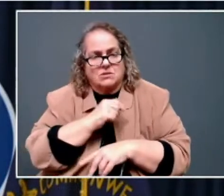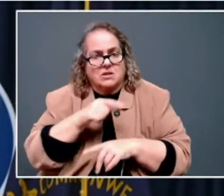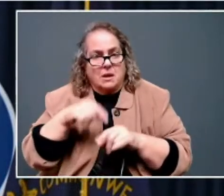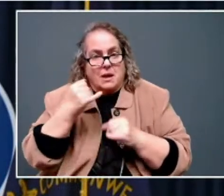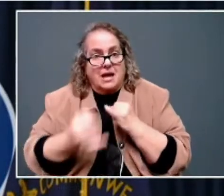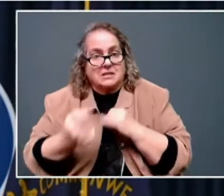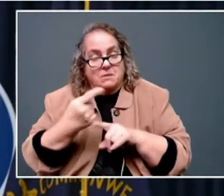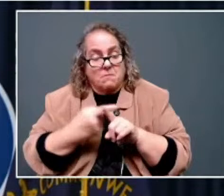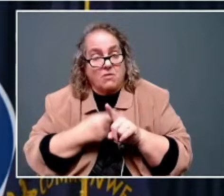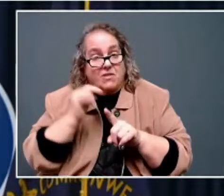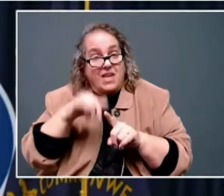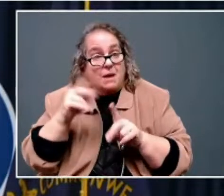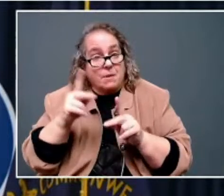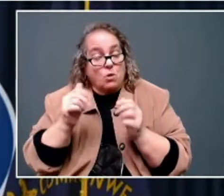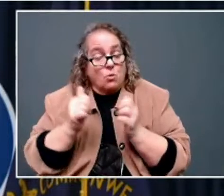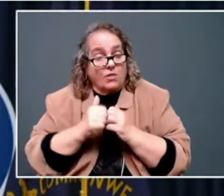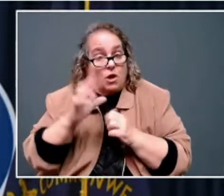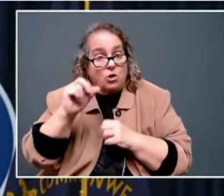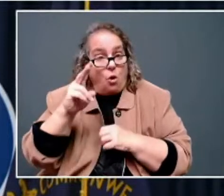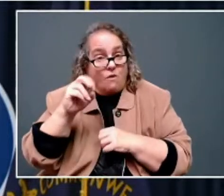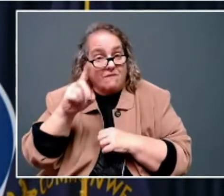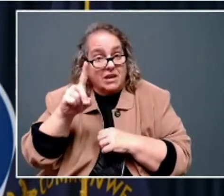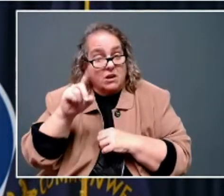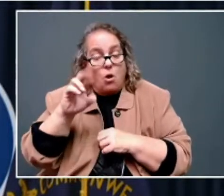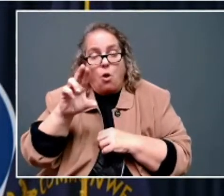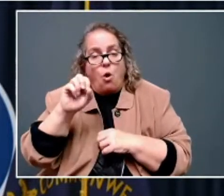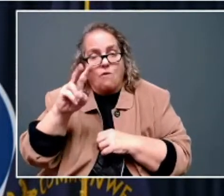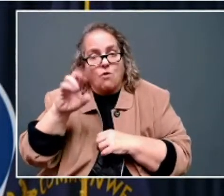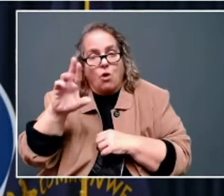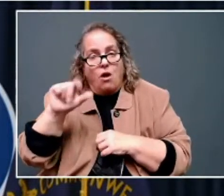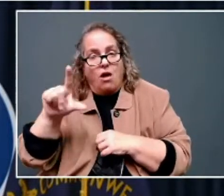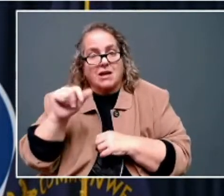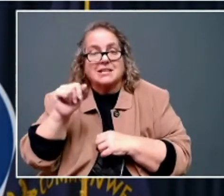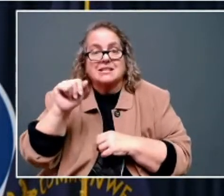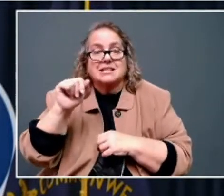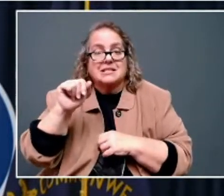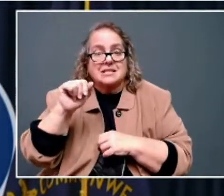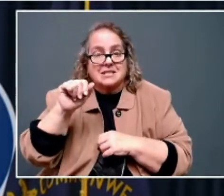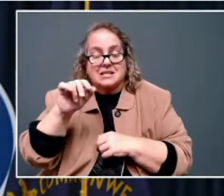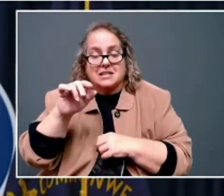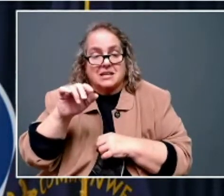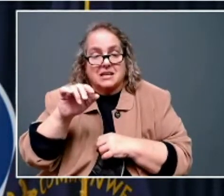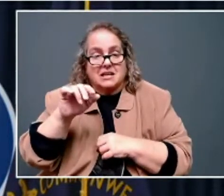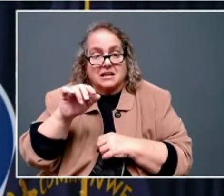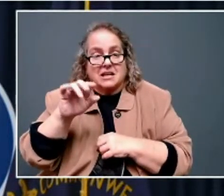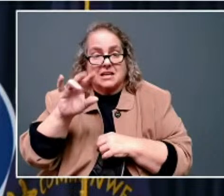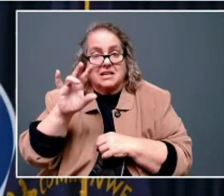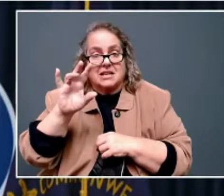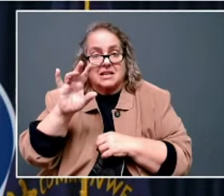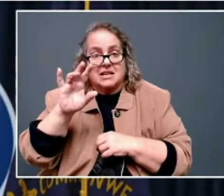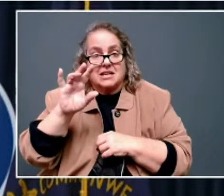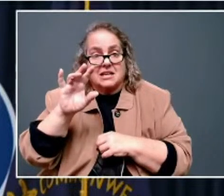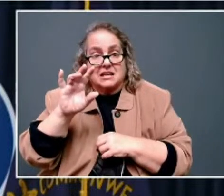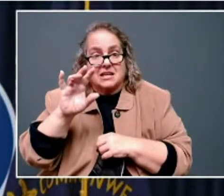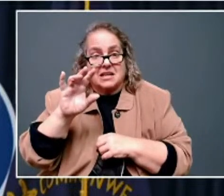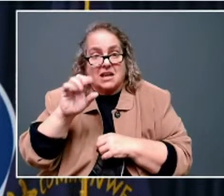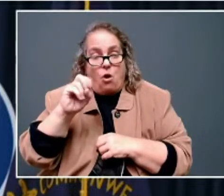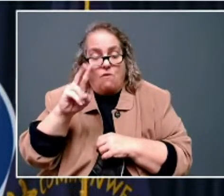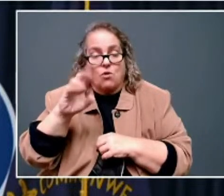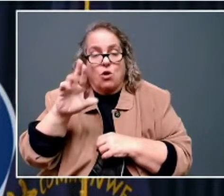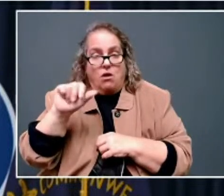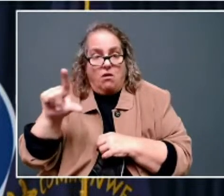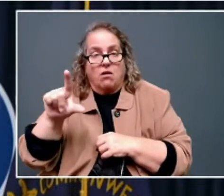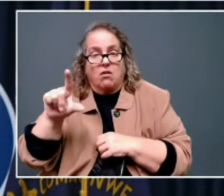with COVID or overall? And by that, 7 days. is, when is 7 Omicron? days, and that's overall, isn't